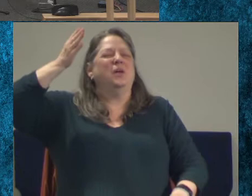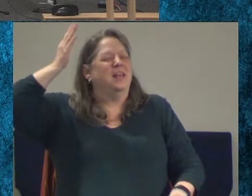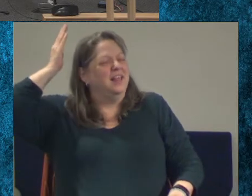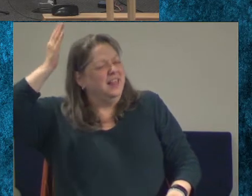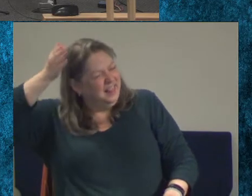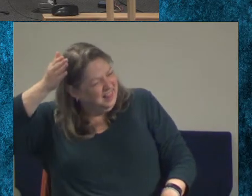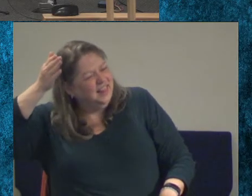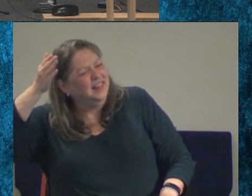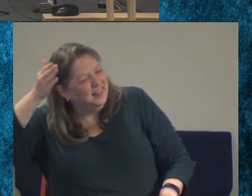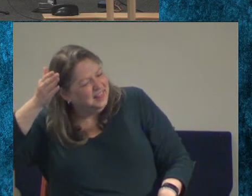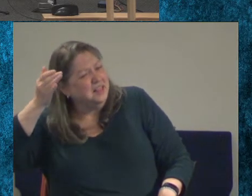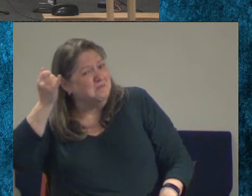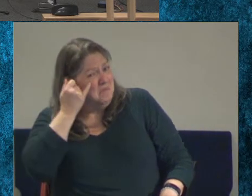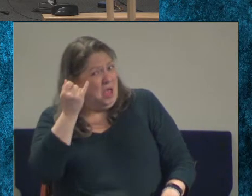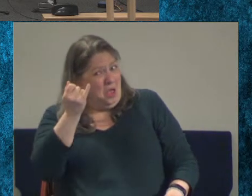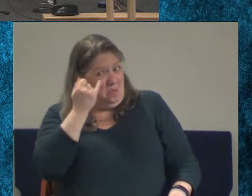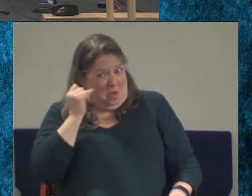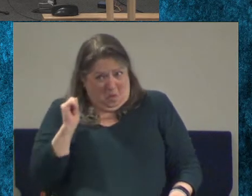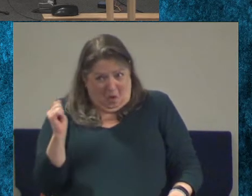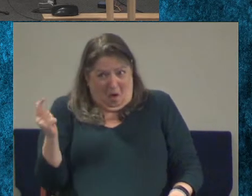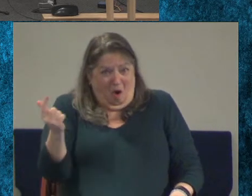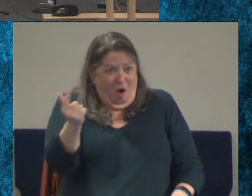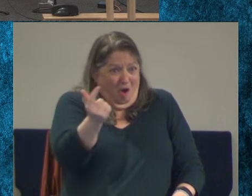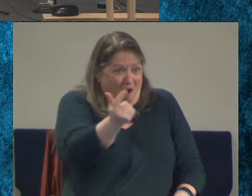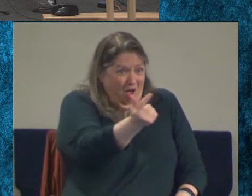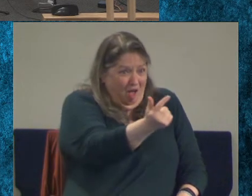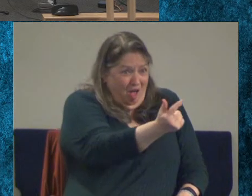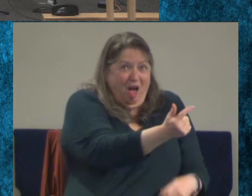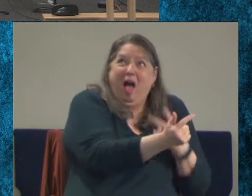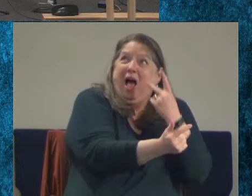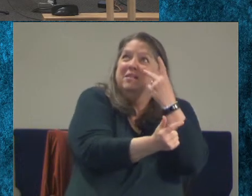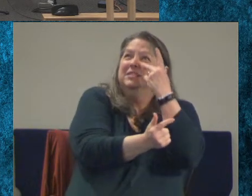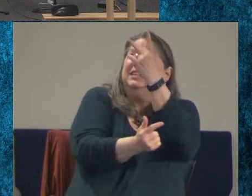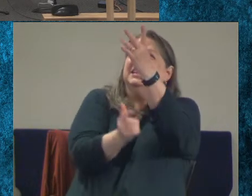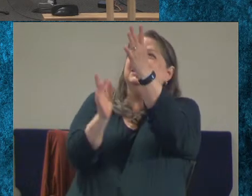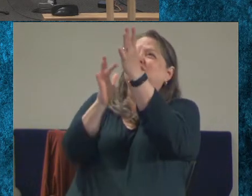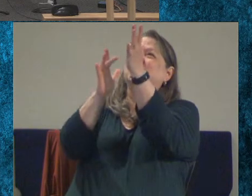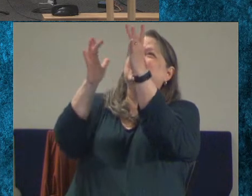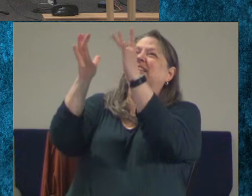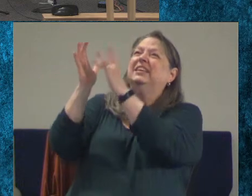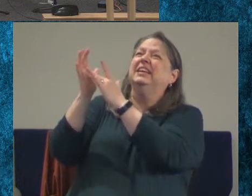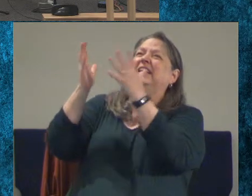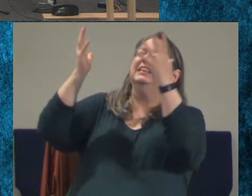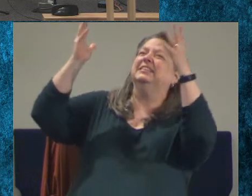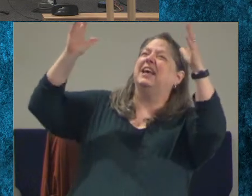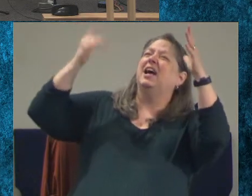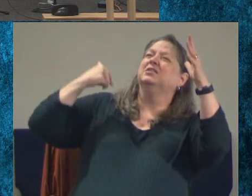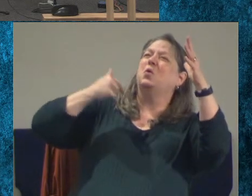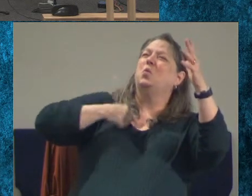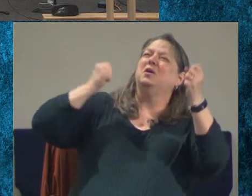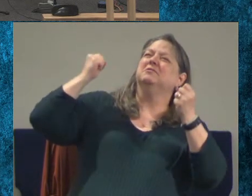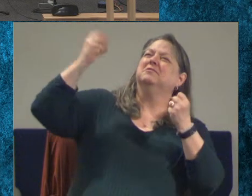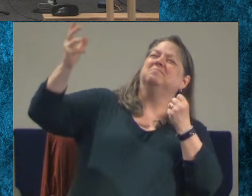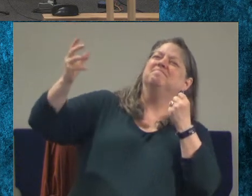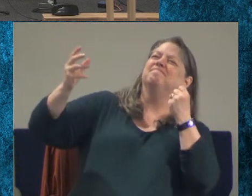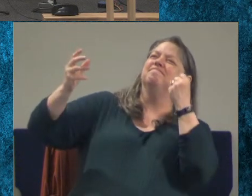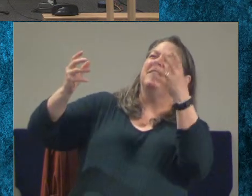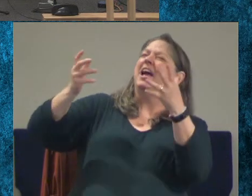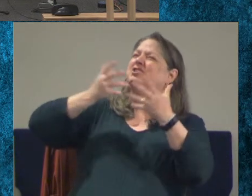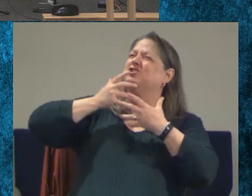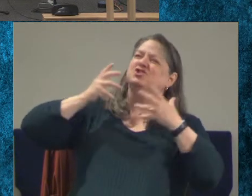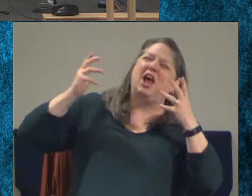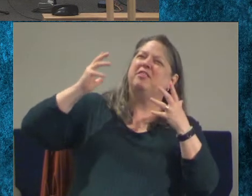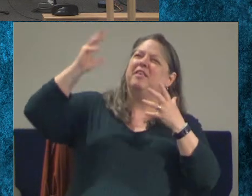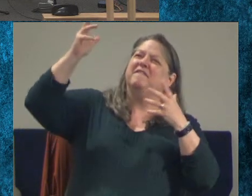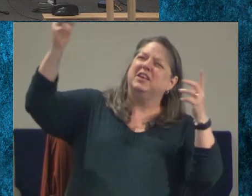rejoicing that will be. When we all see Jesus, we'll sing